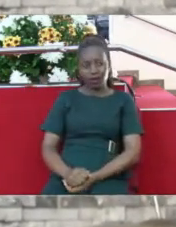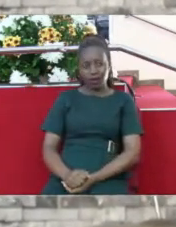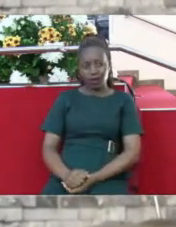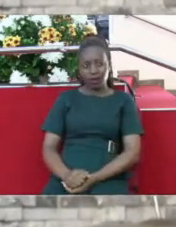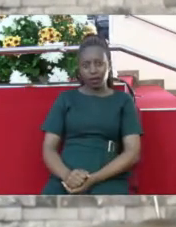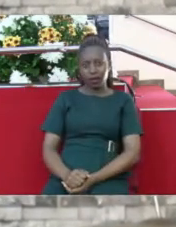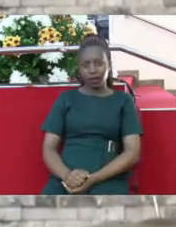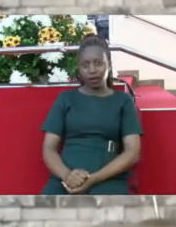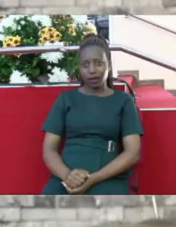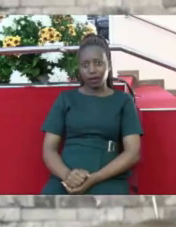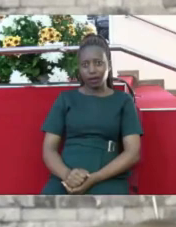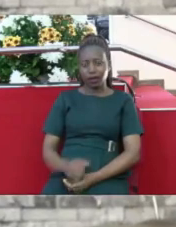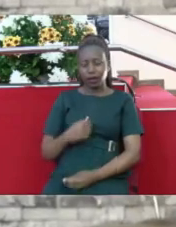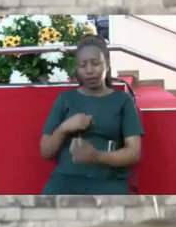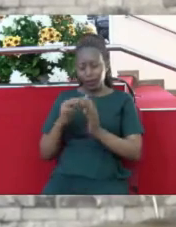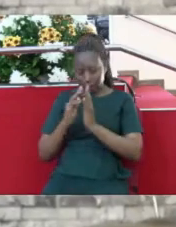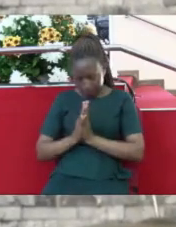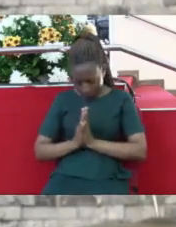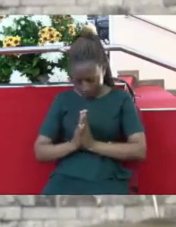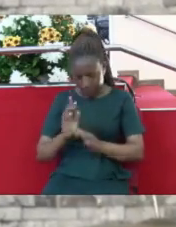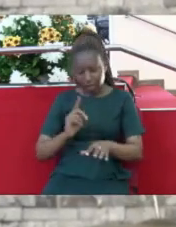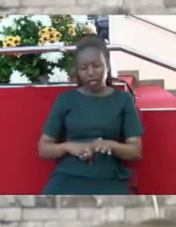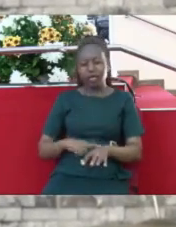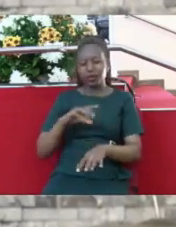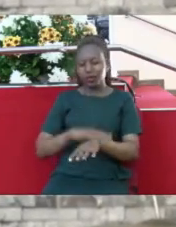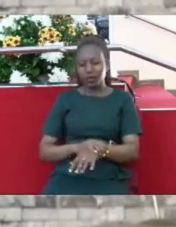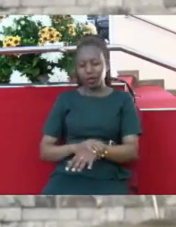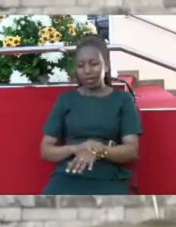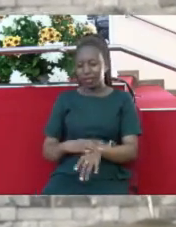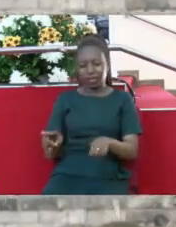I pray that when you get to this kind of a person, please leave them. Don't waste your time.